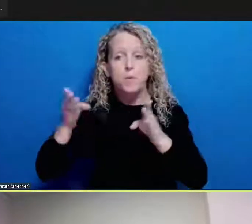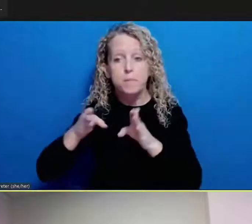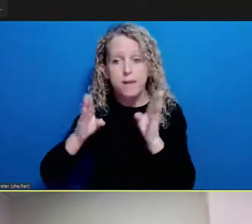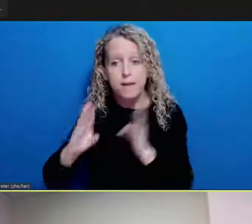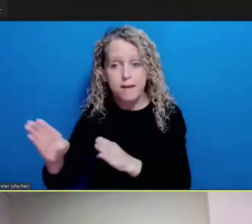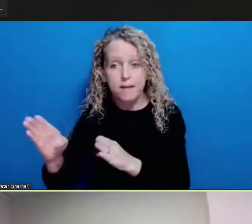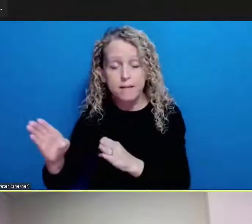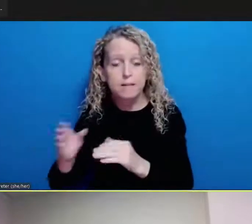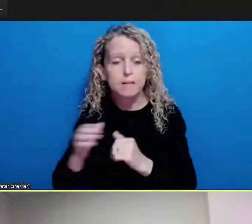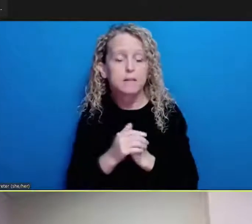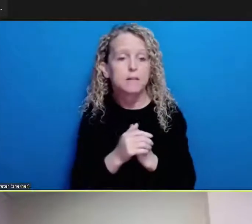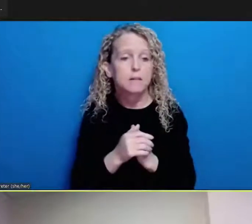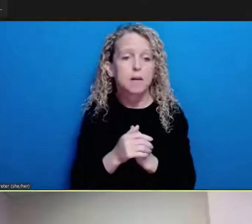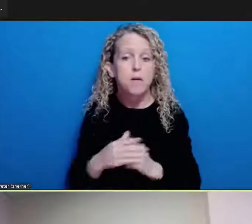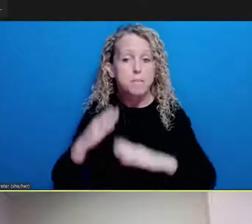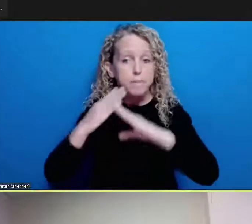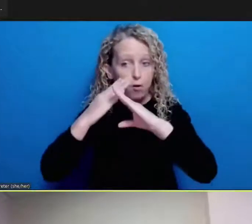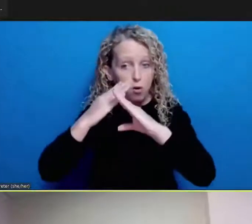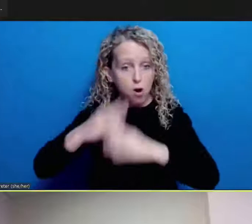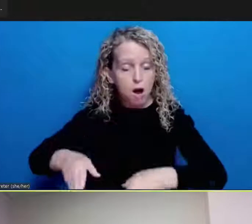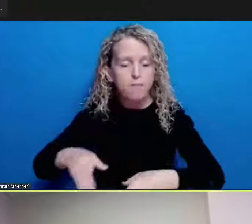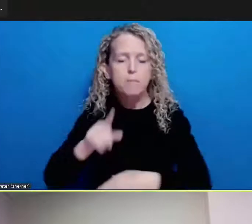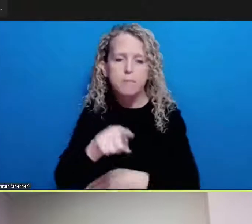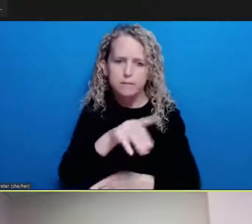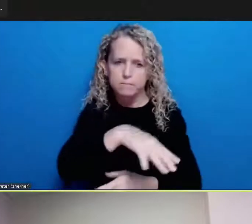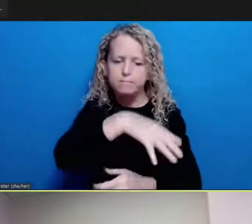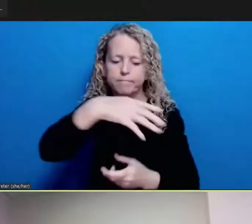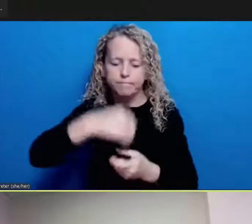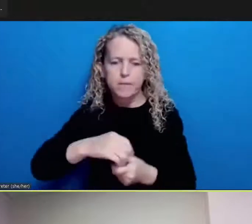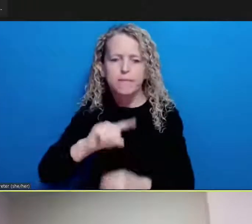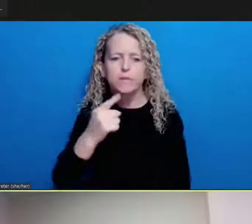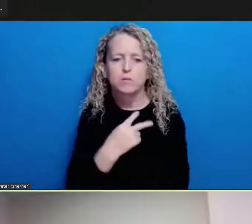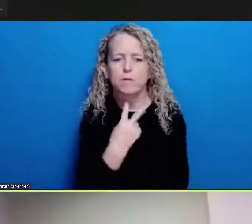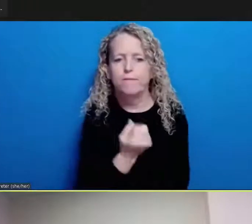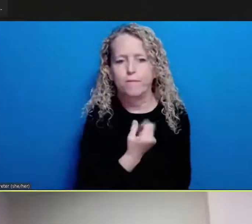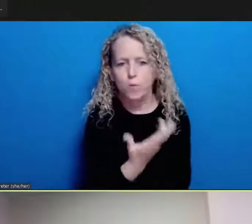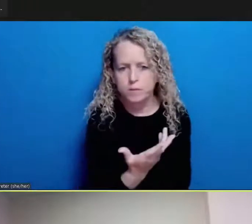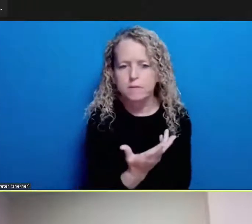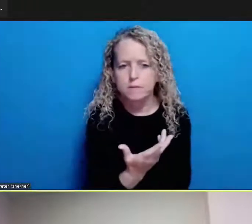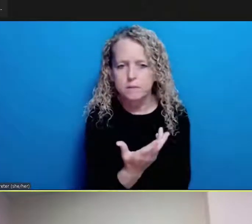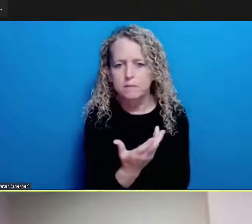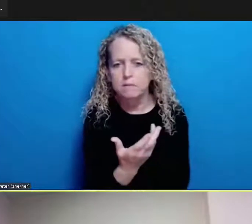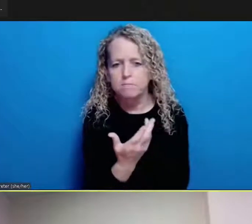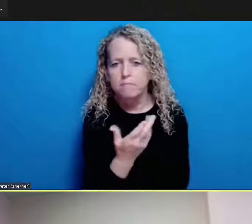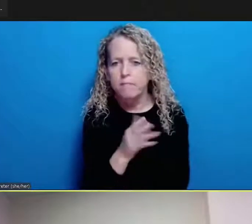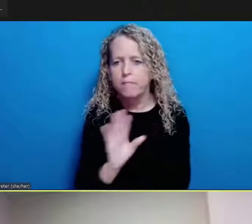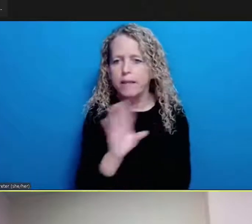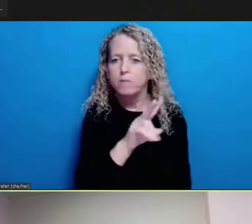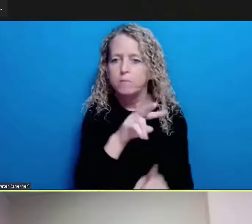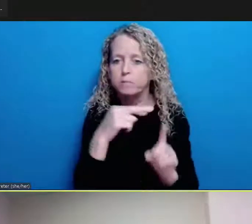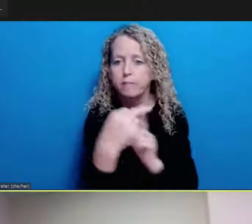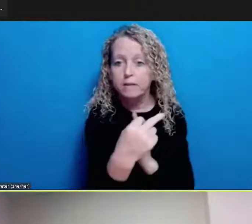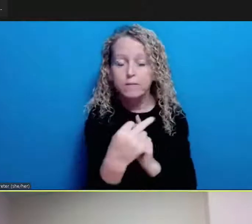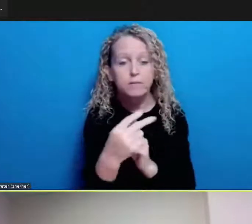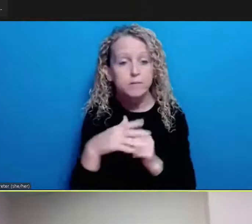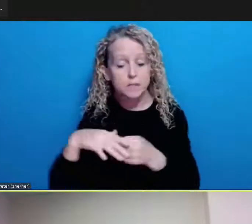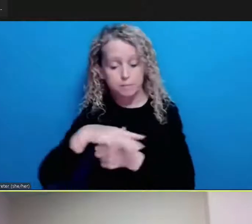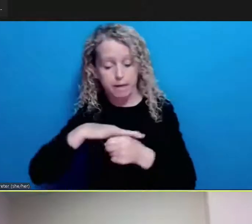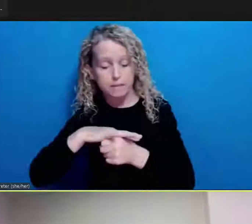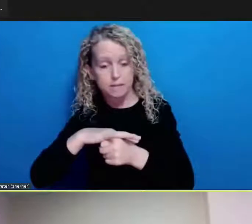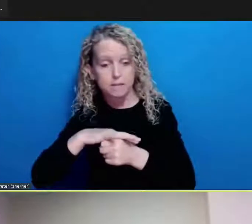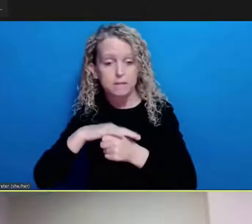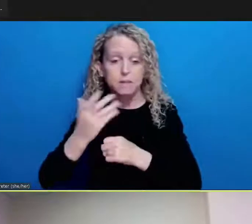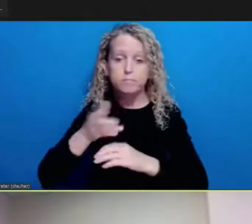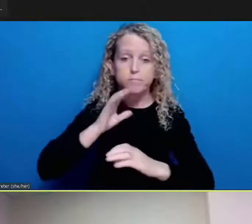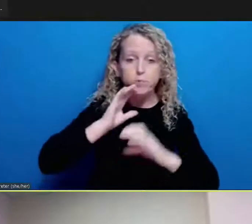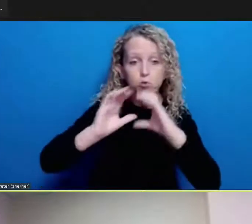around removing barriers. Involve First Voice in those conversations and get their perspective of the space or of the communications